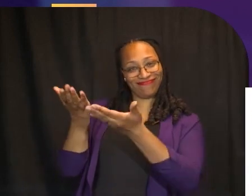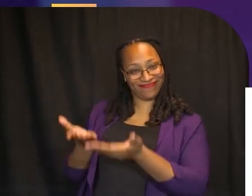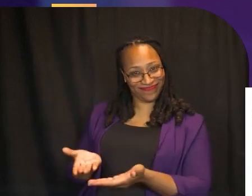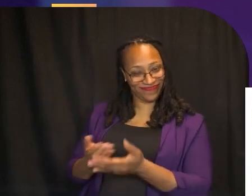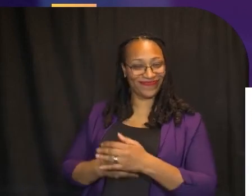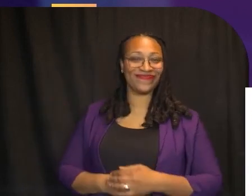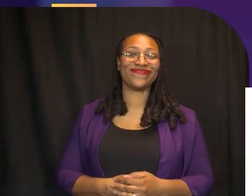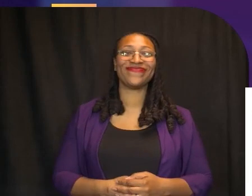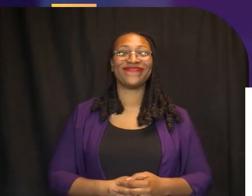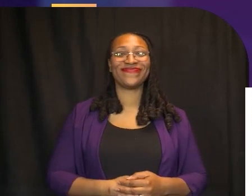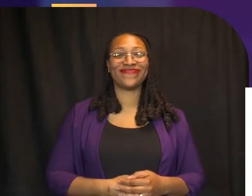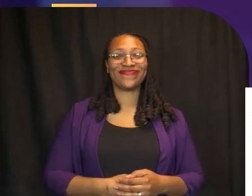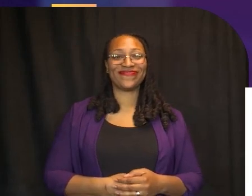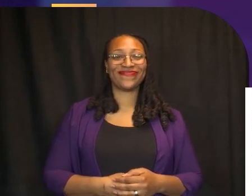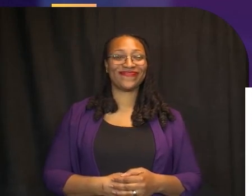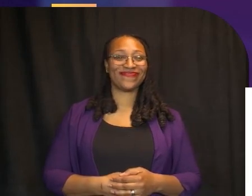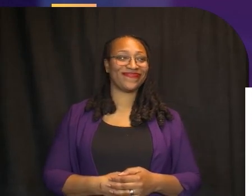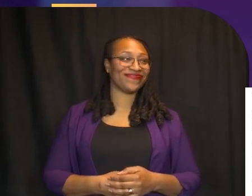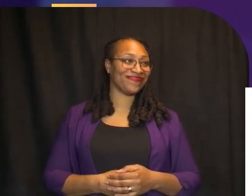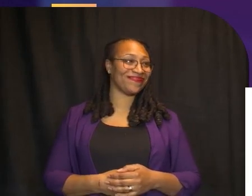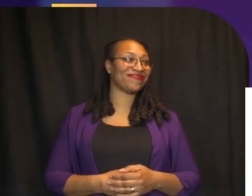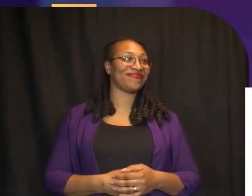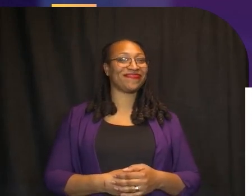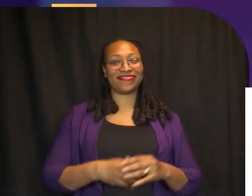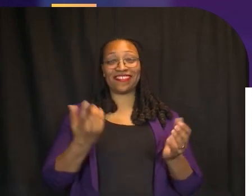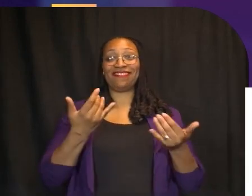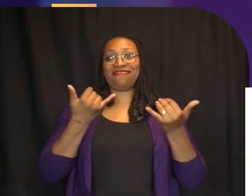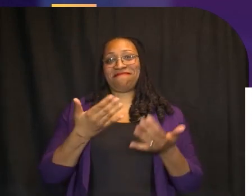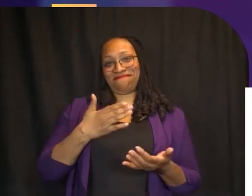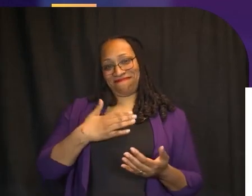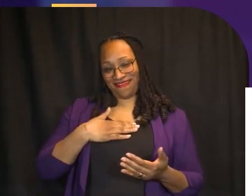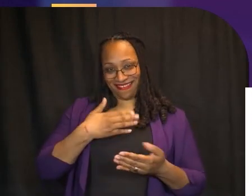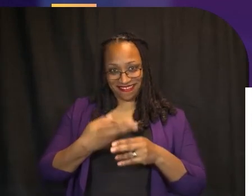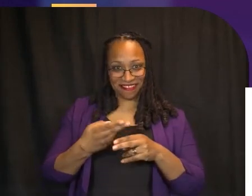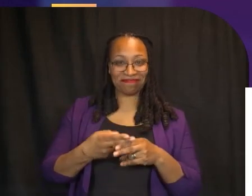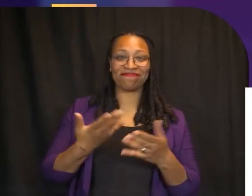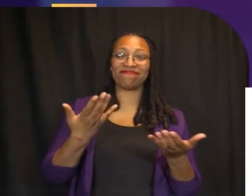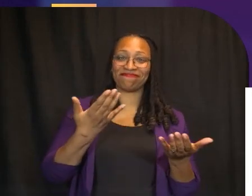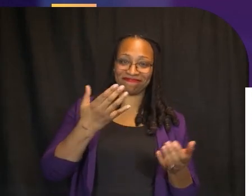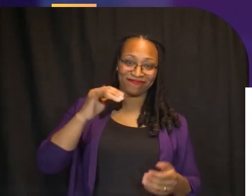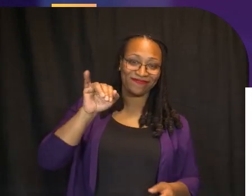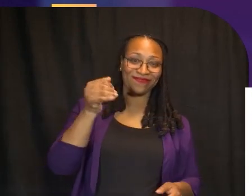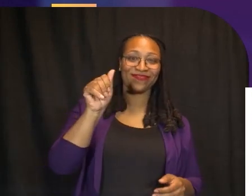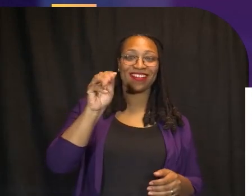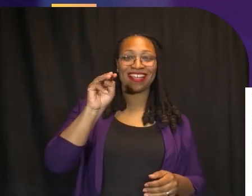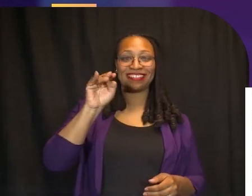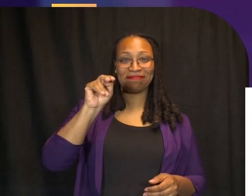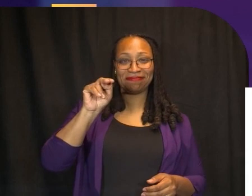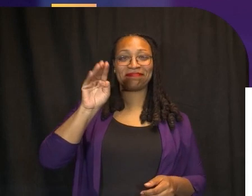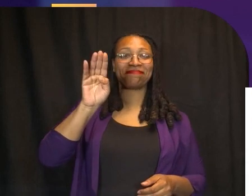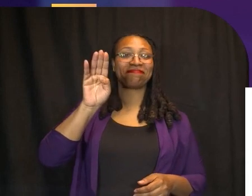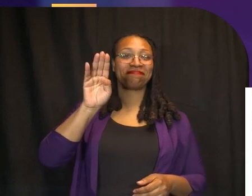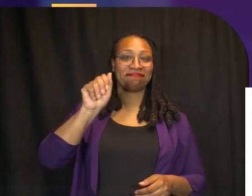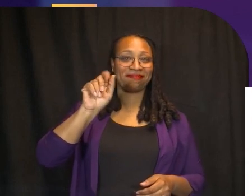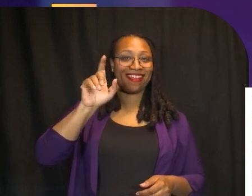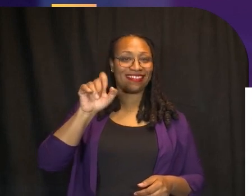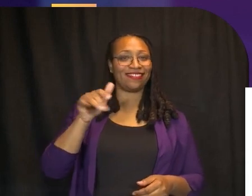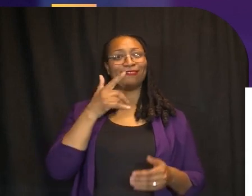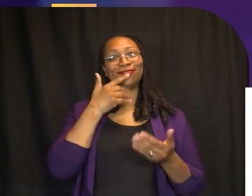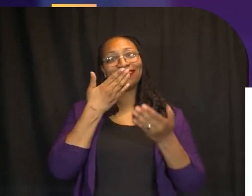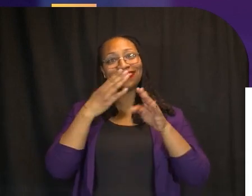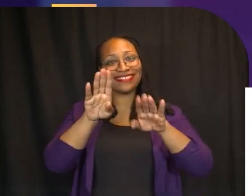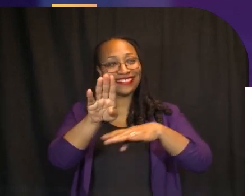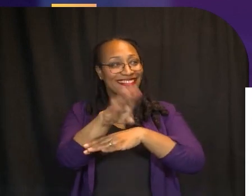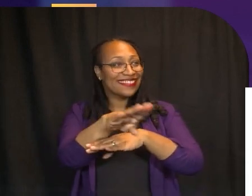Good evening. My name is Jasmine Bailey, and I'm the Operations Manager and Program Coordinator at AAPD. As